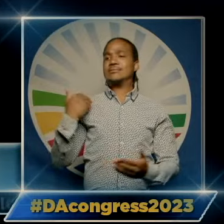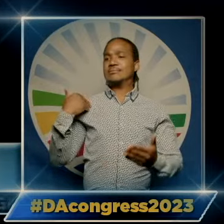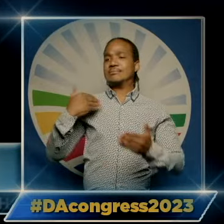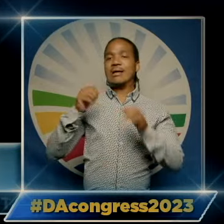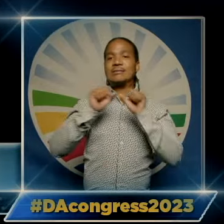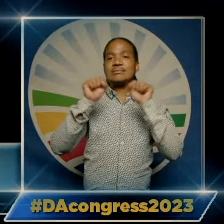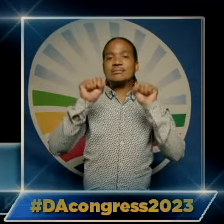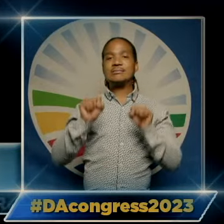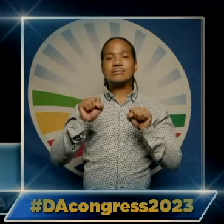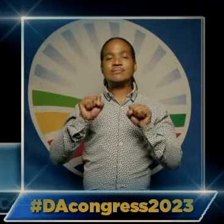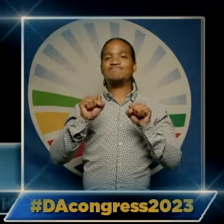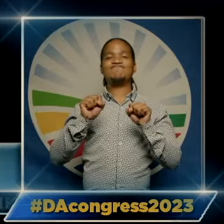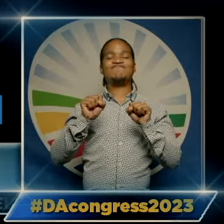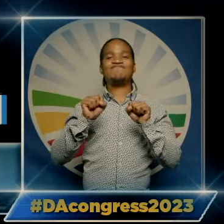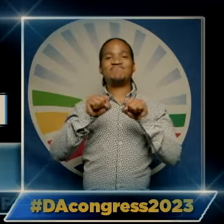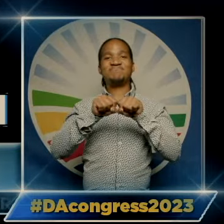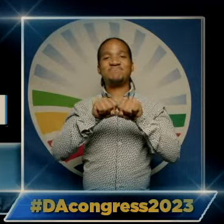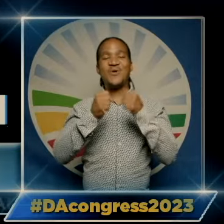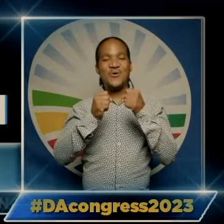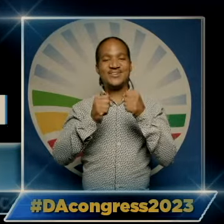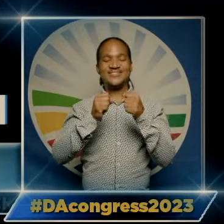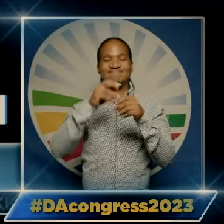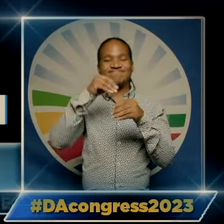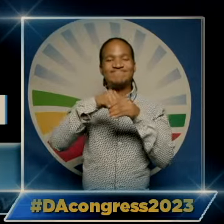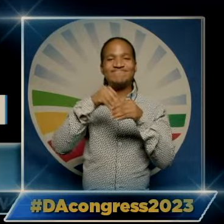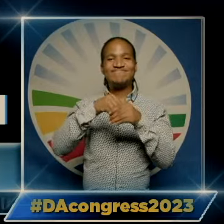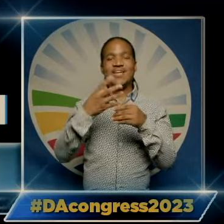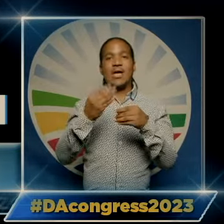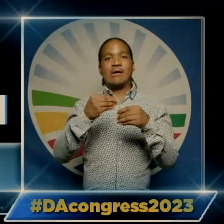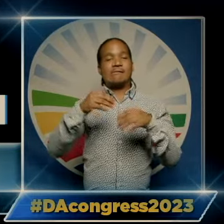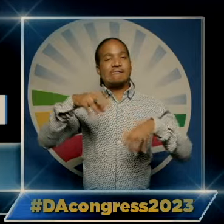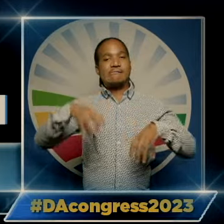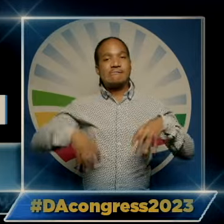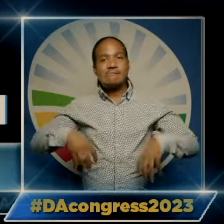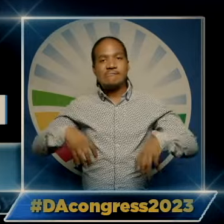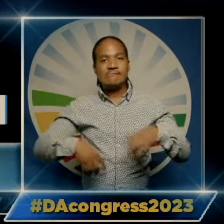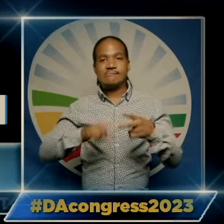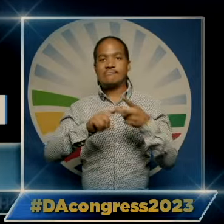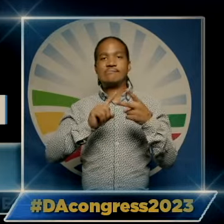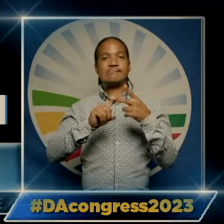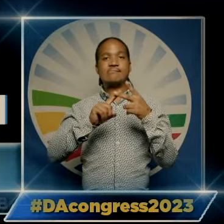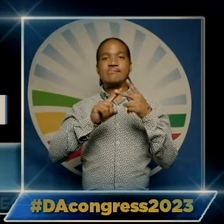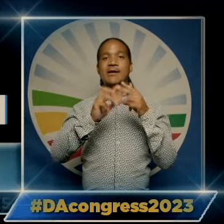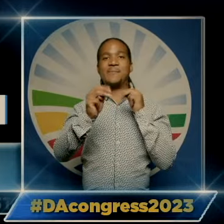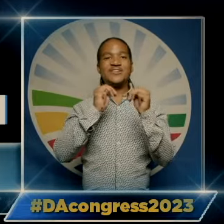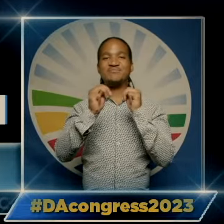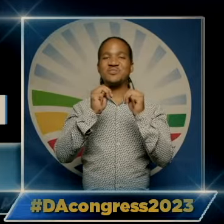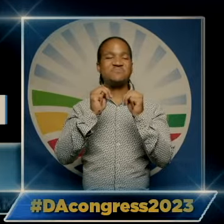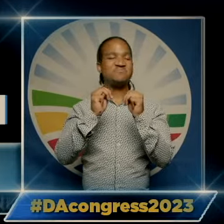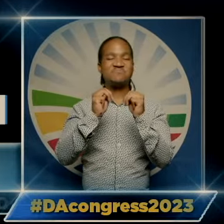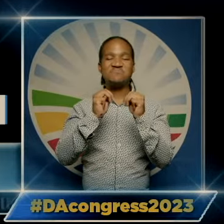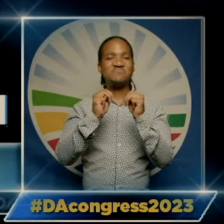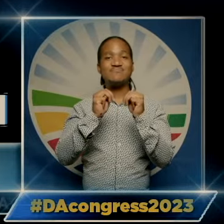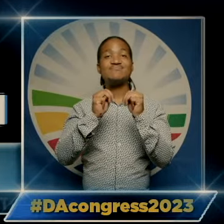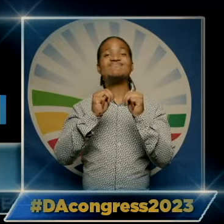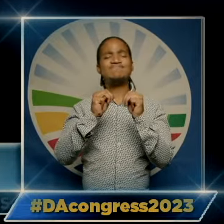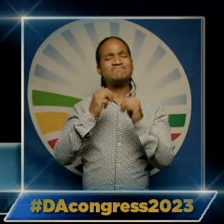systems, plagued by corruption, mismanagement, and maladministration. Our municipality was on the brink